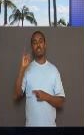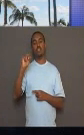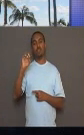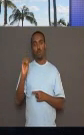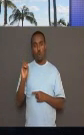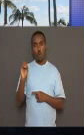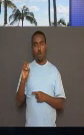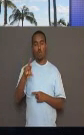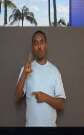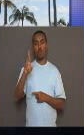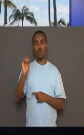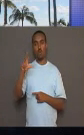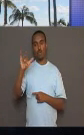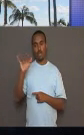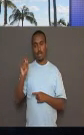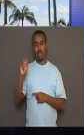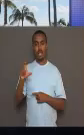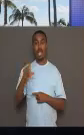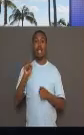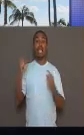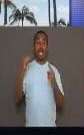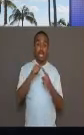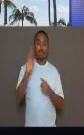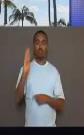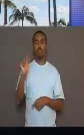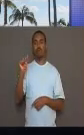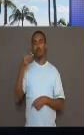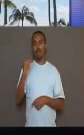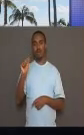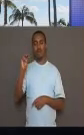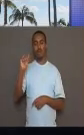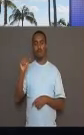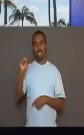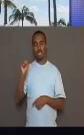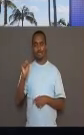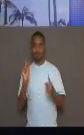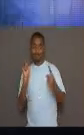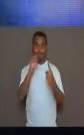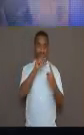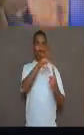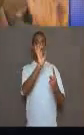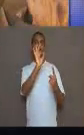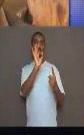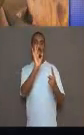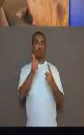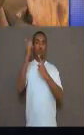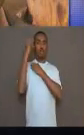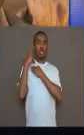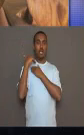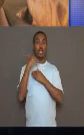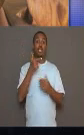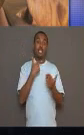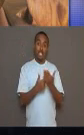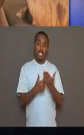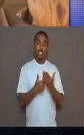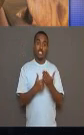the Bahamas, where he is able to locate Le Chiffre. The genre of